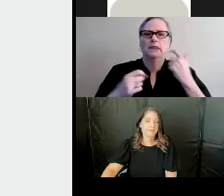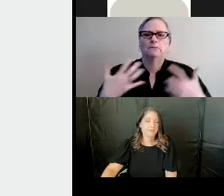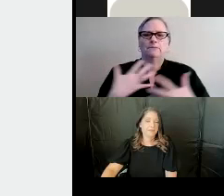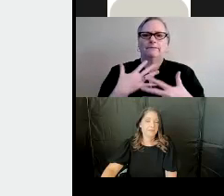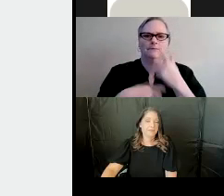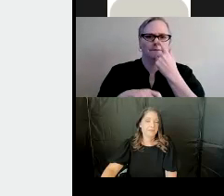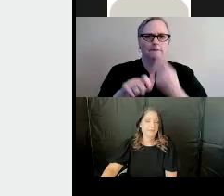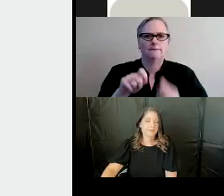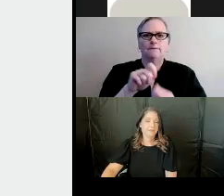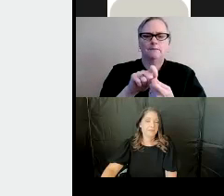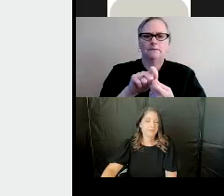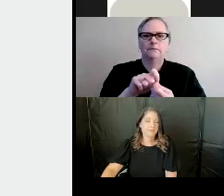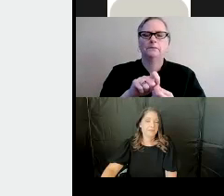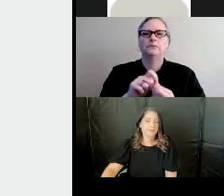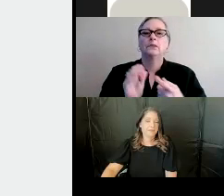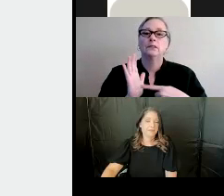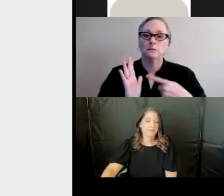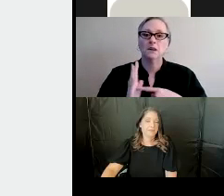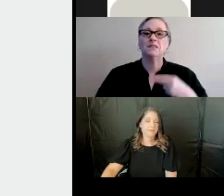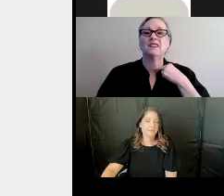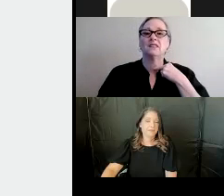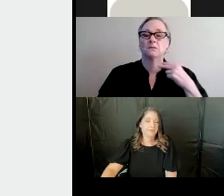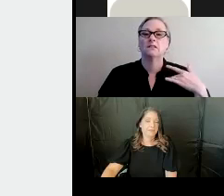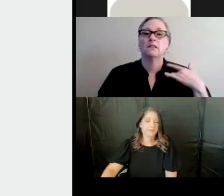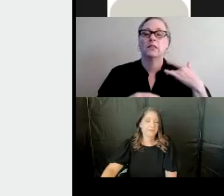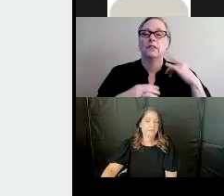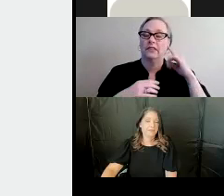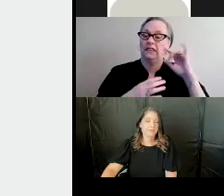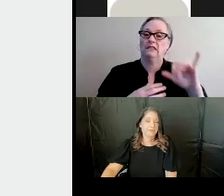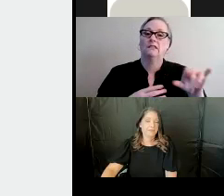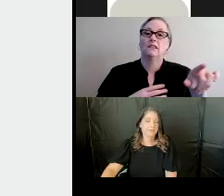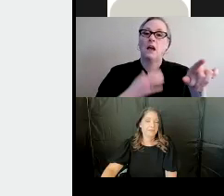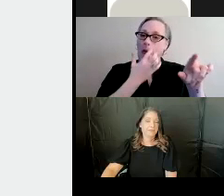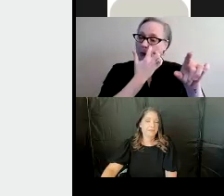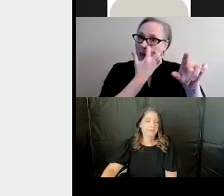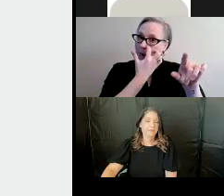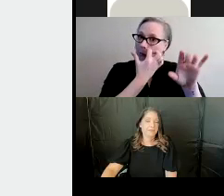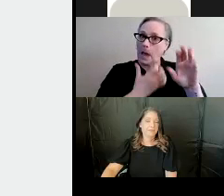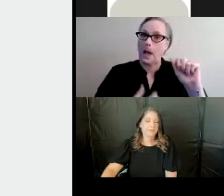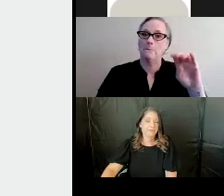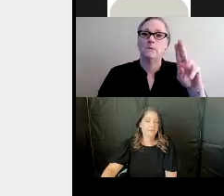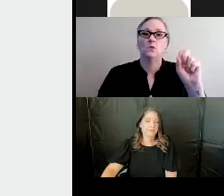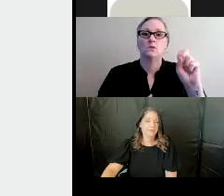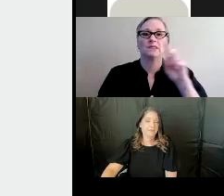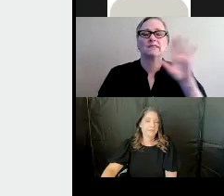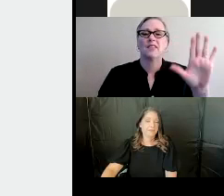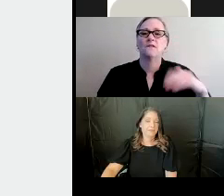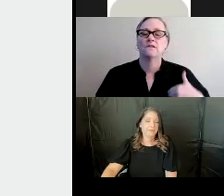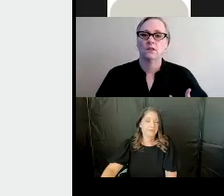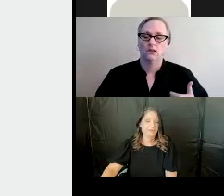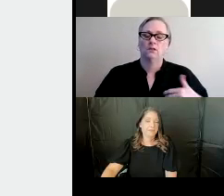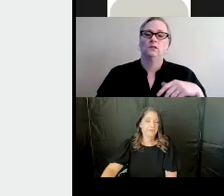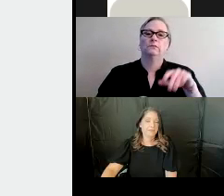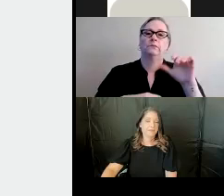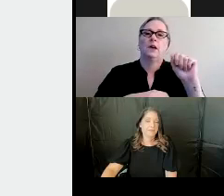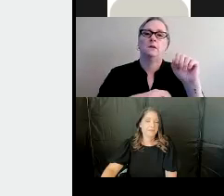abusers. Sometimes the victim thinks the abuse is their fault. In most cases, abuse and neglect